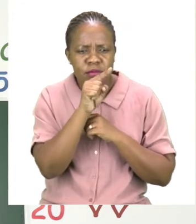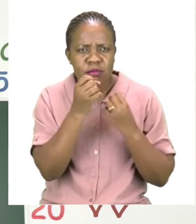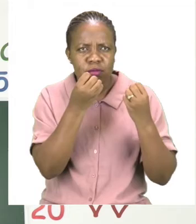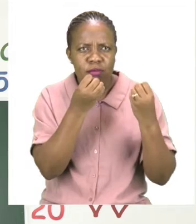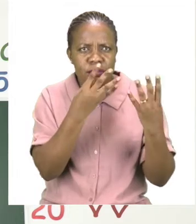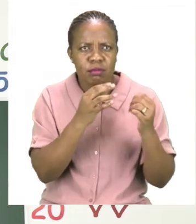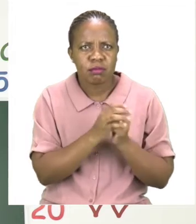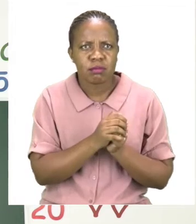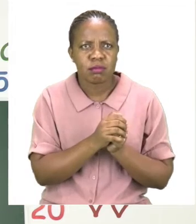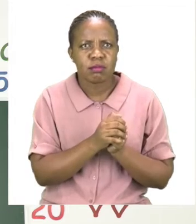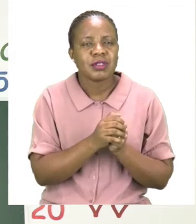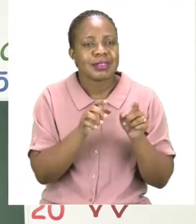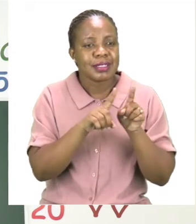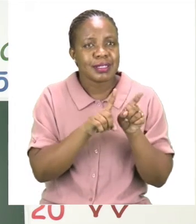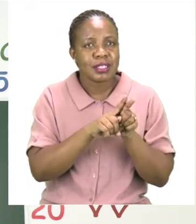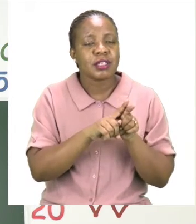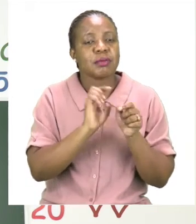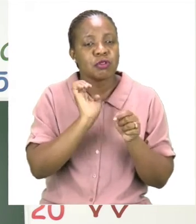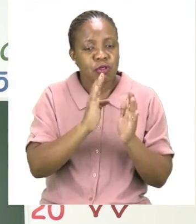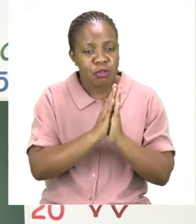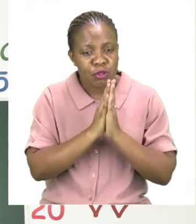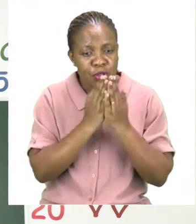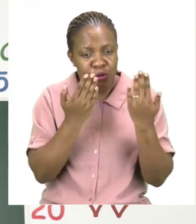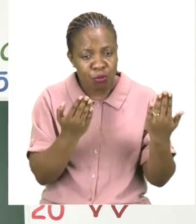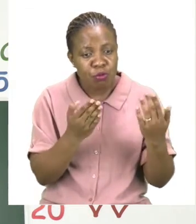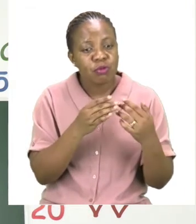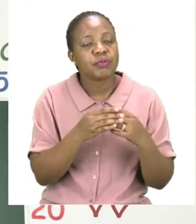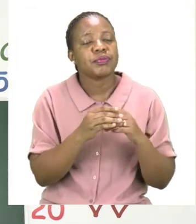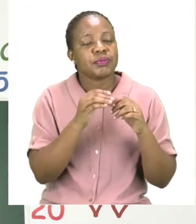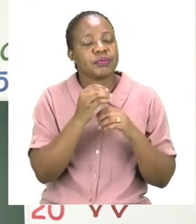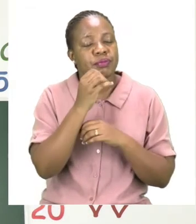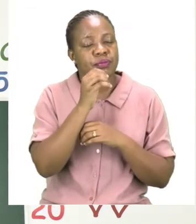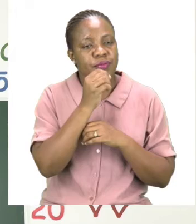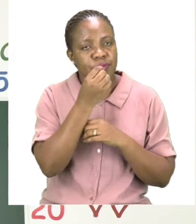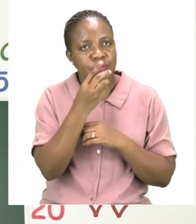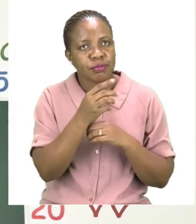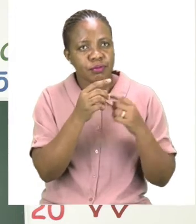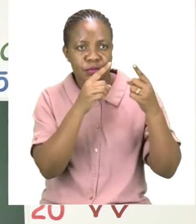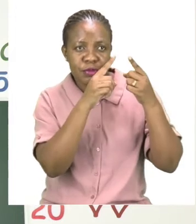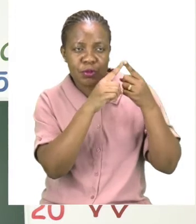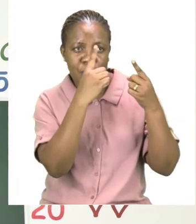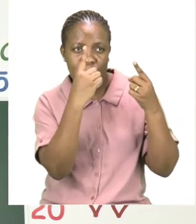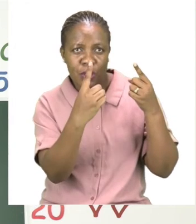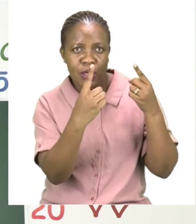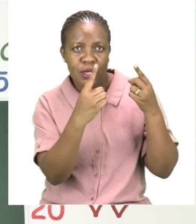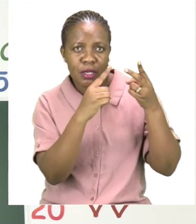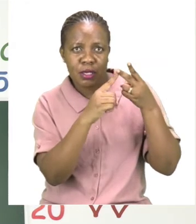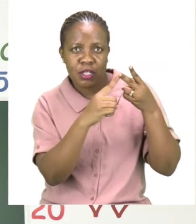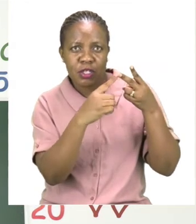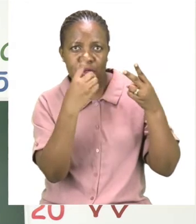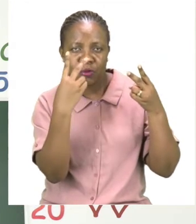count, you in your booklet and me on the board. Let's go. 1, 2,